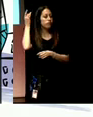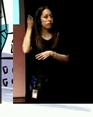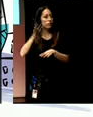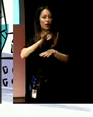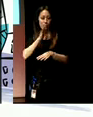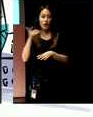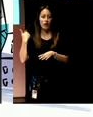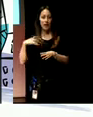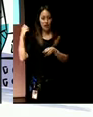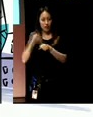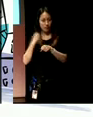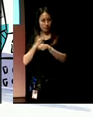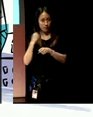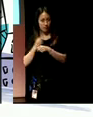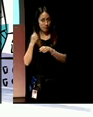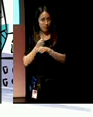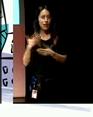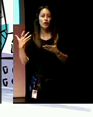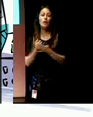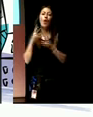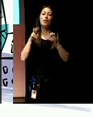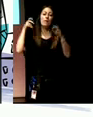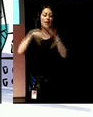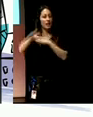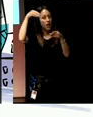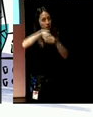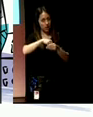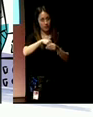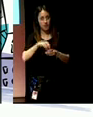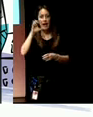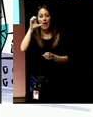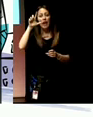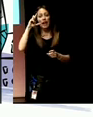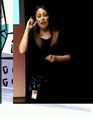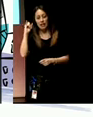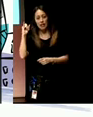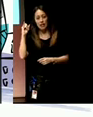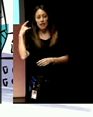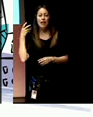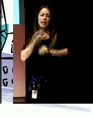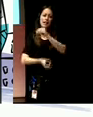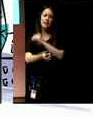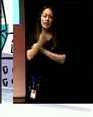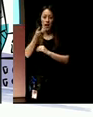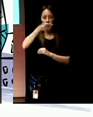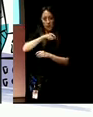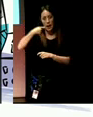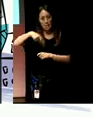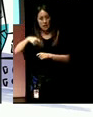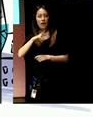and of course he will talk us about this route because accessibility has been taken care of.